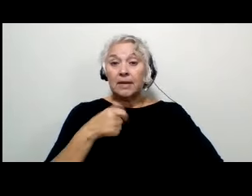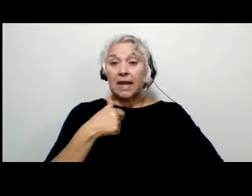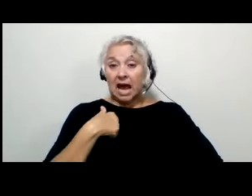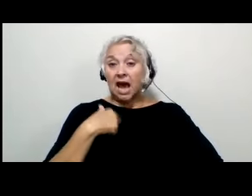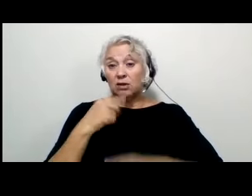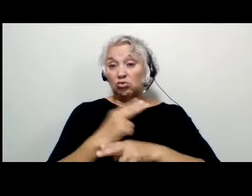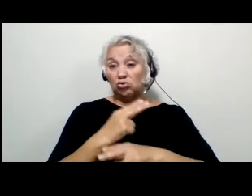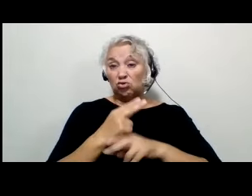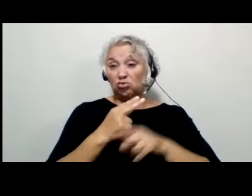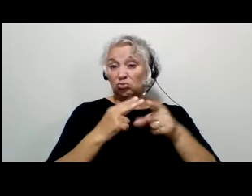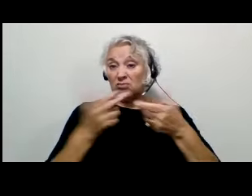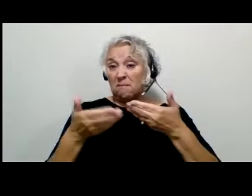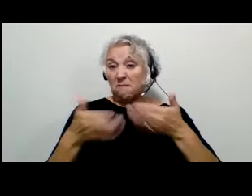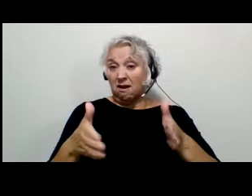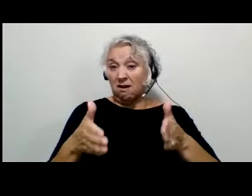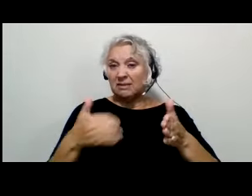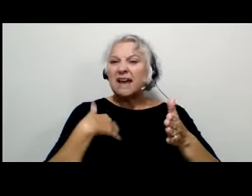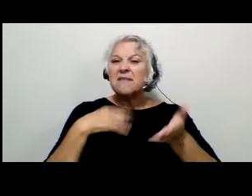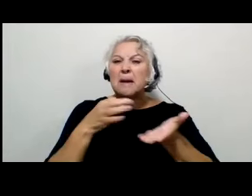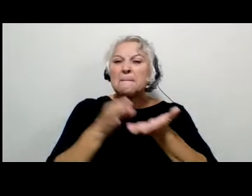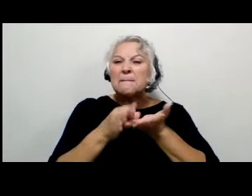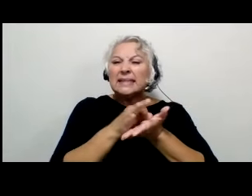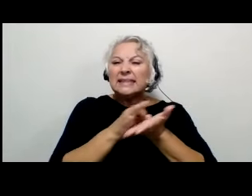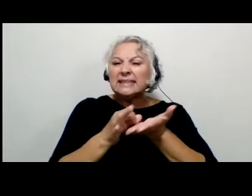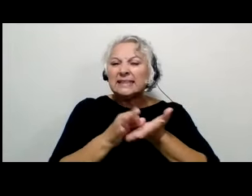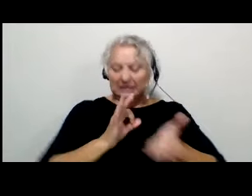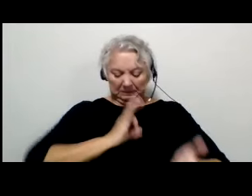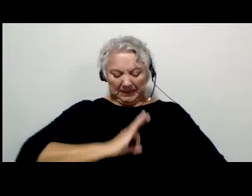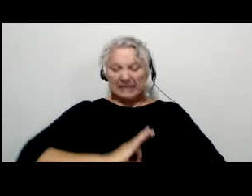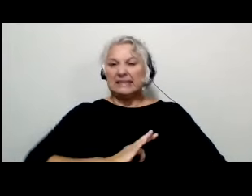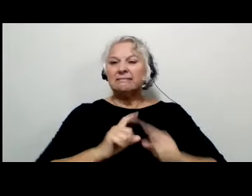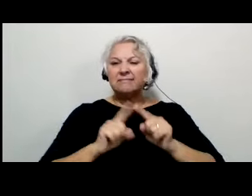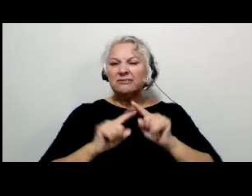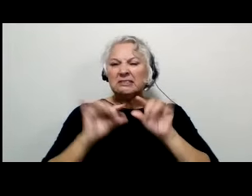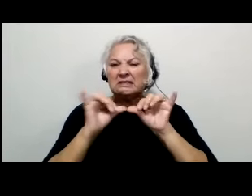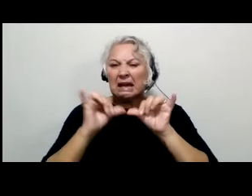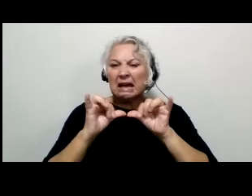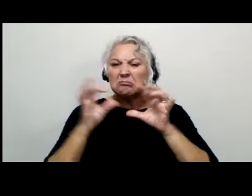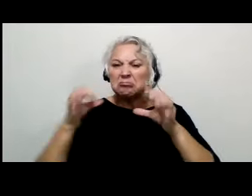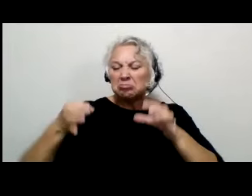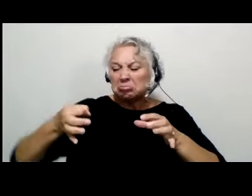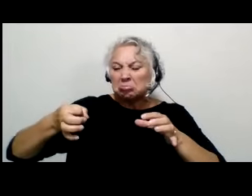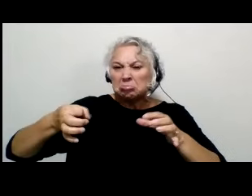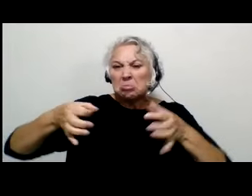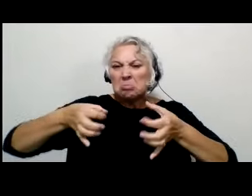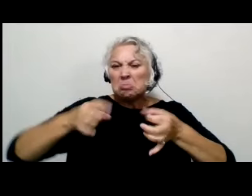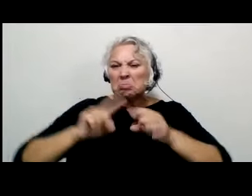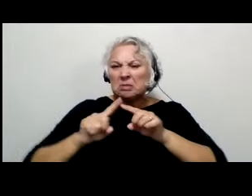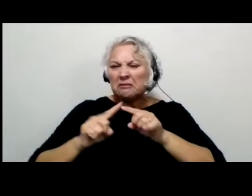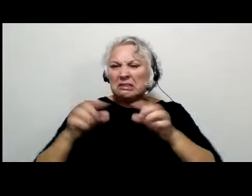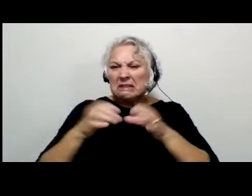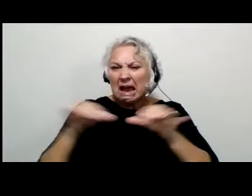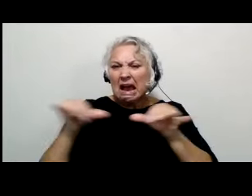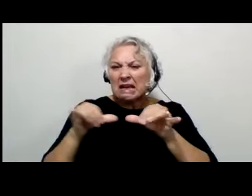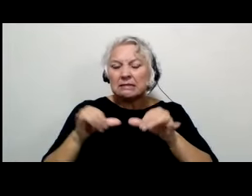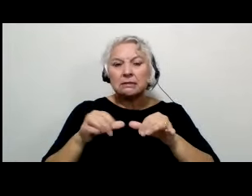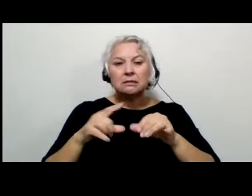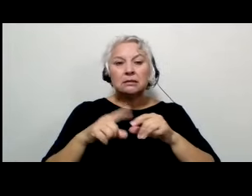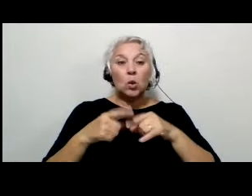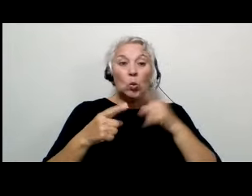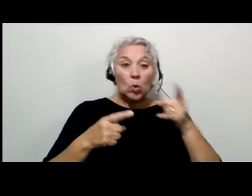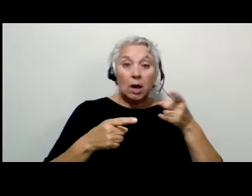utilize this box. I have buttons of different sizes. And within that box, I have some containers, one